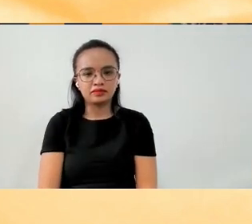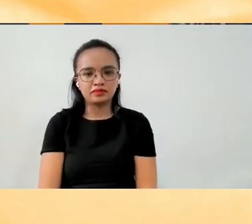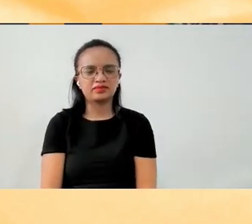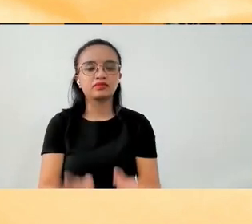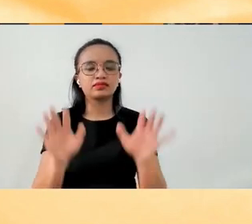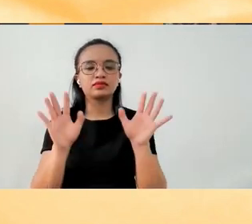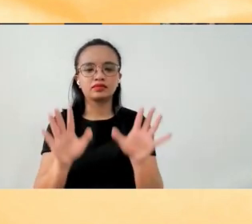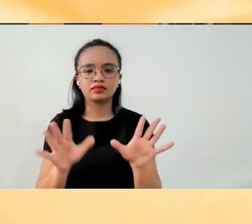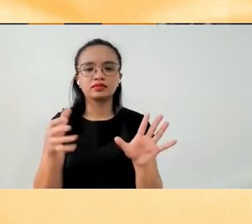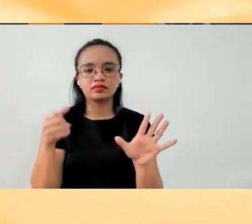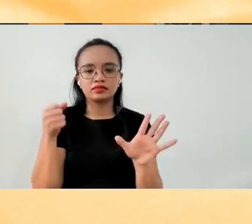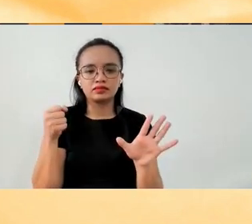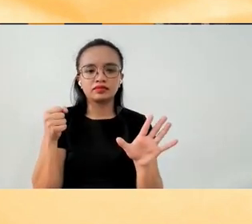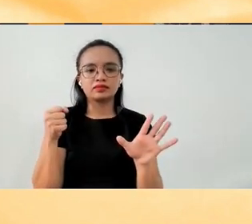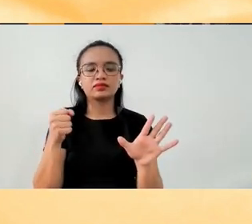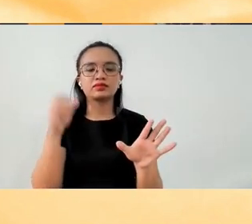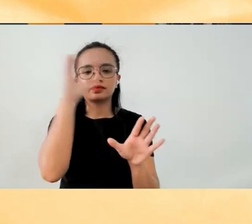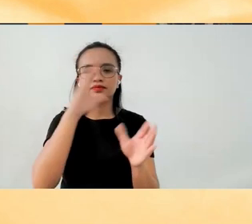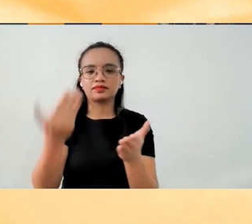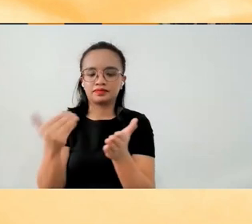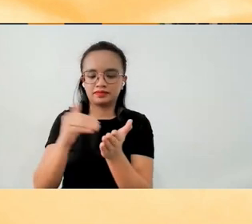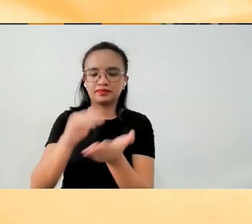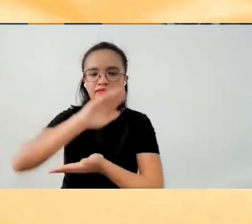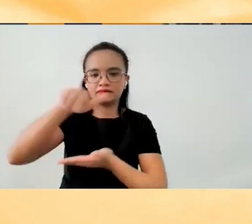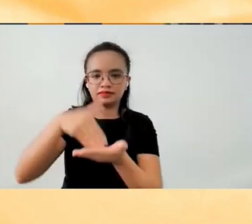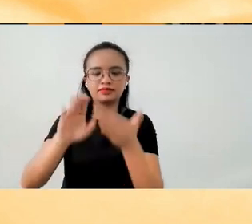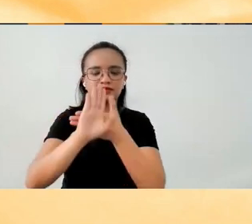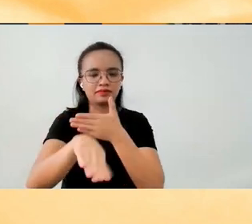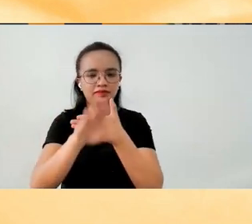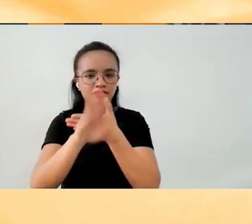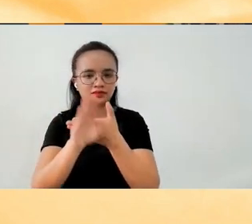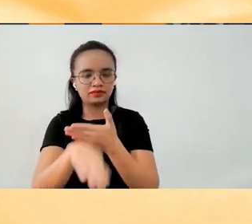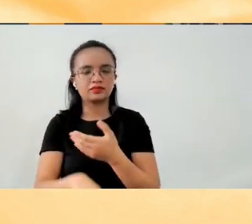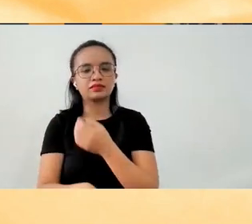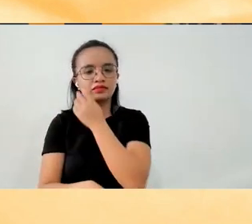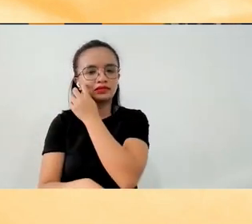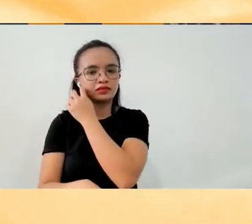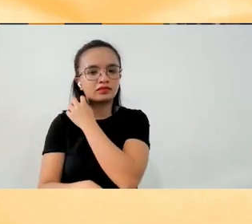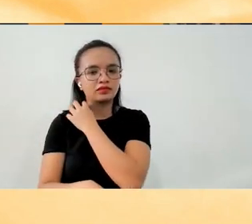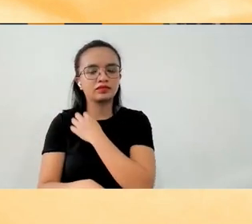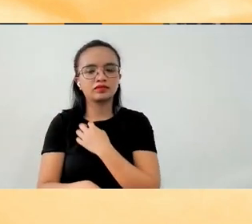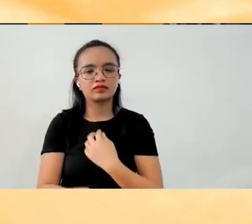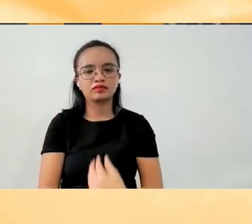Pause. Find center again. Get back on track.